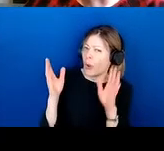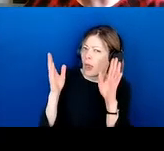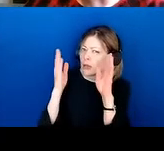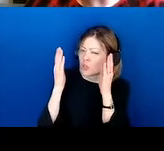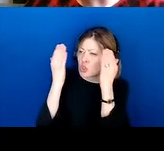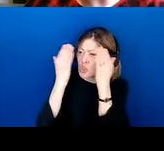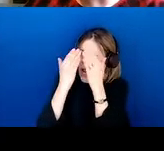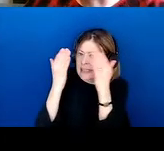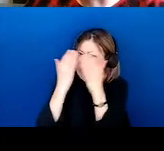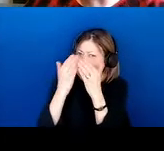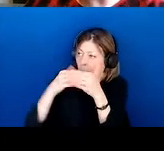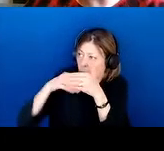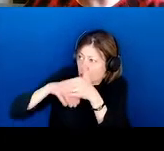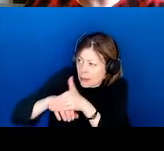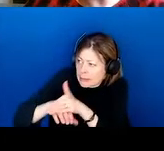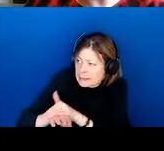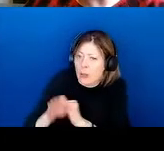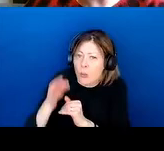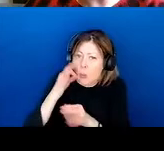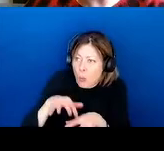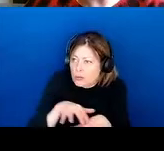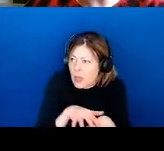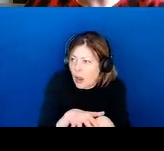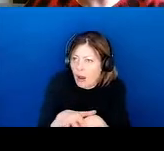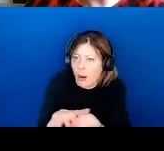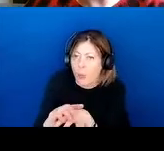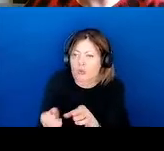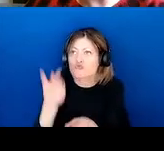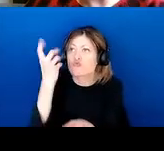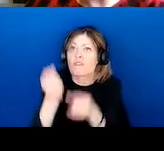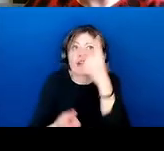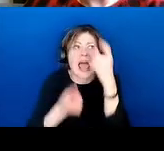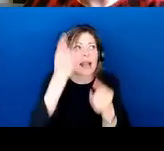and reflected any light filtering in.